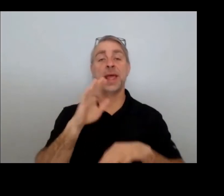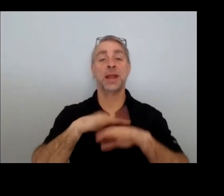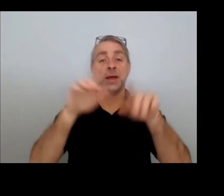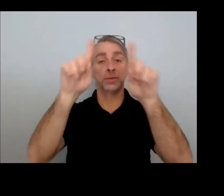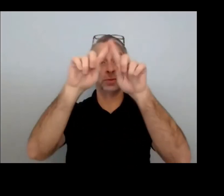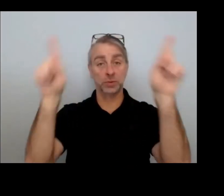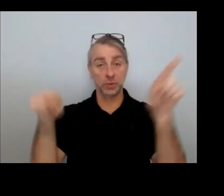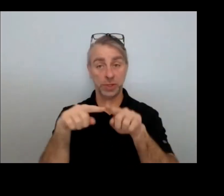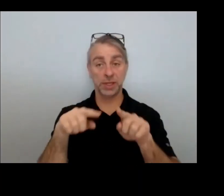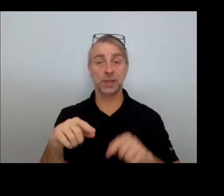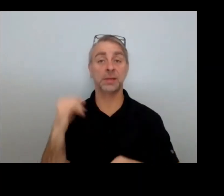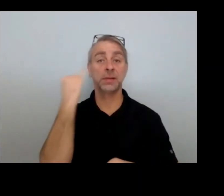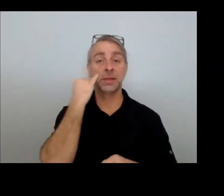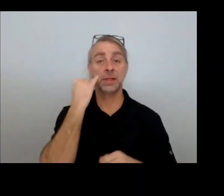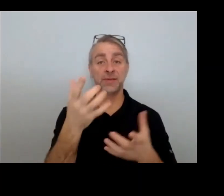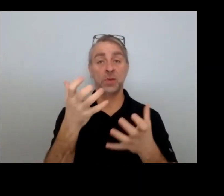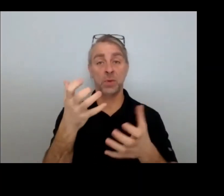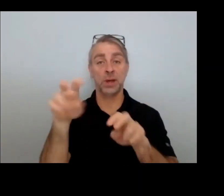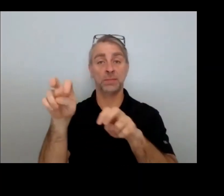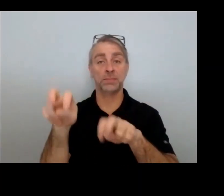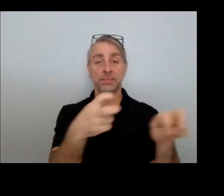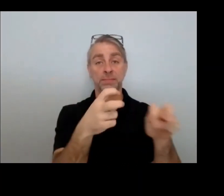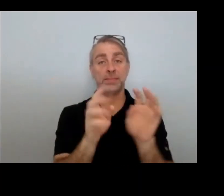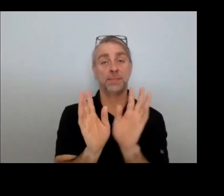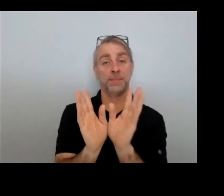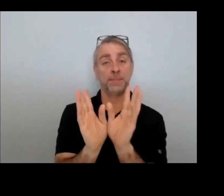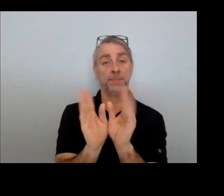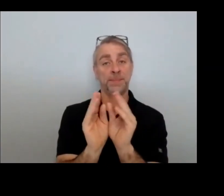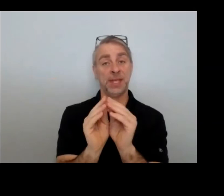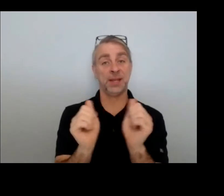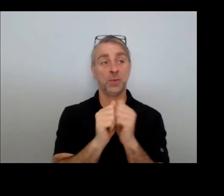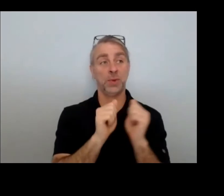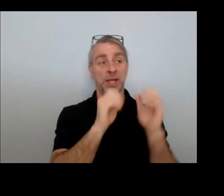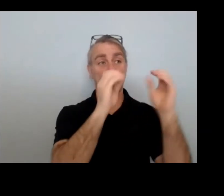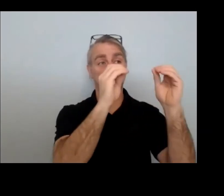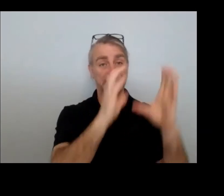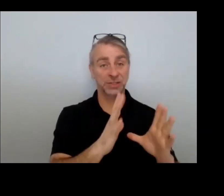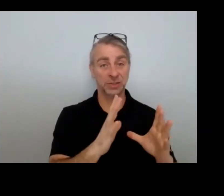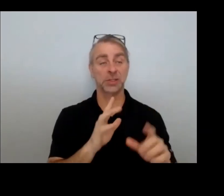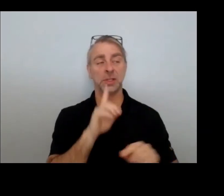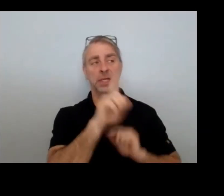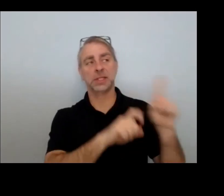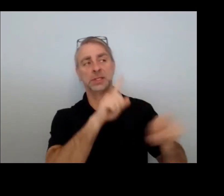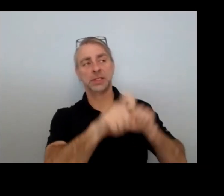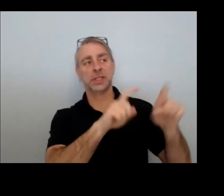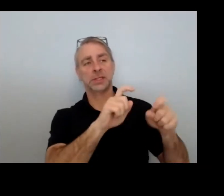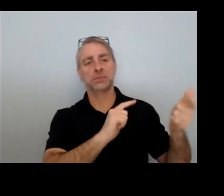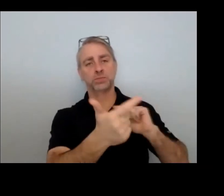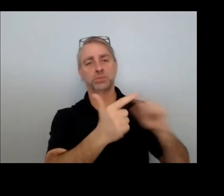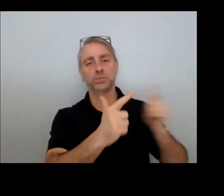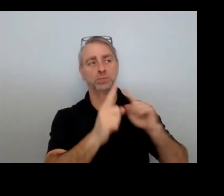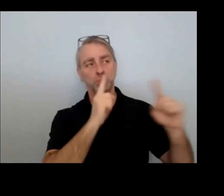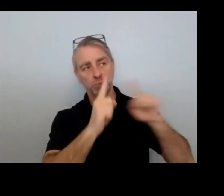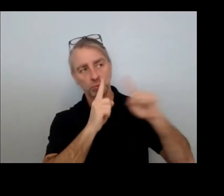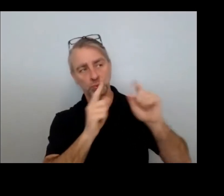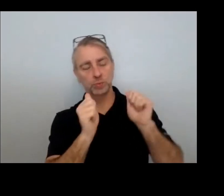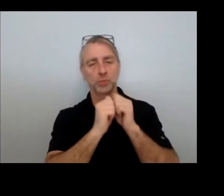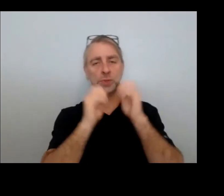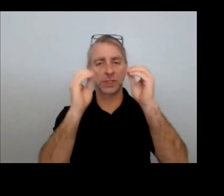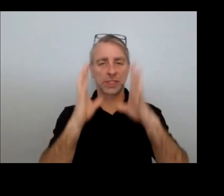a meeting mode, and you'll be able to ask your questions directly and have conversation with the instructors.